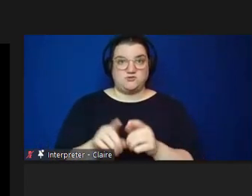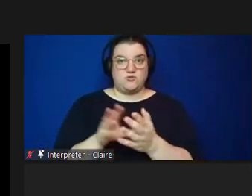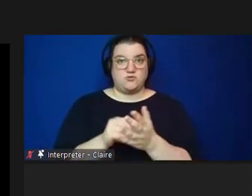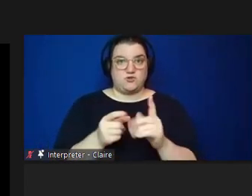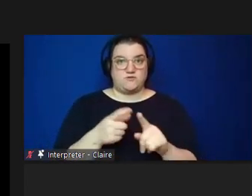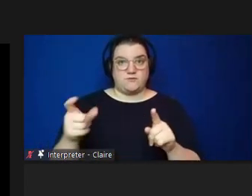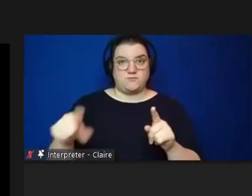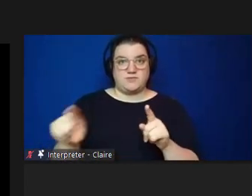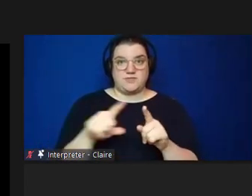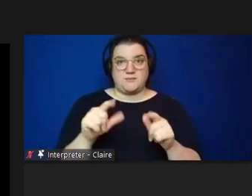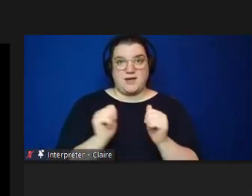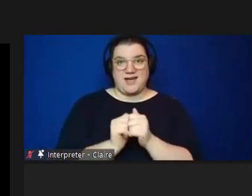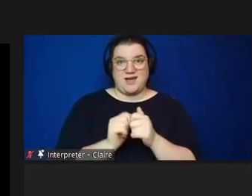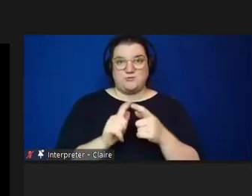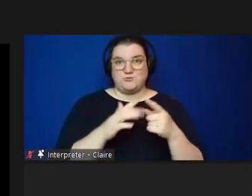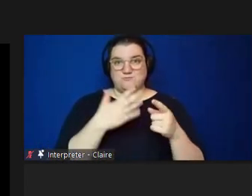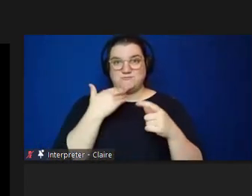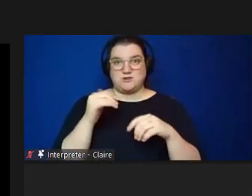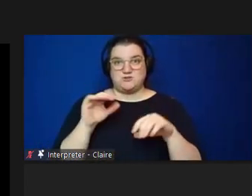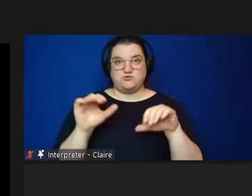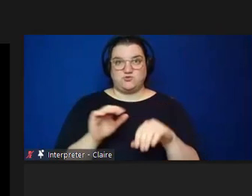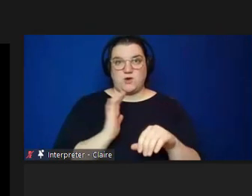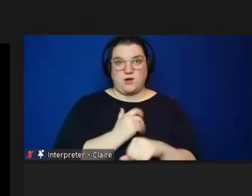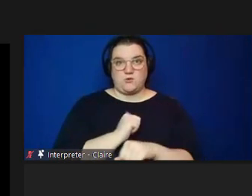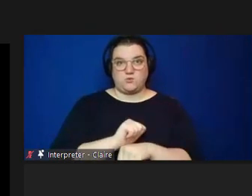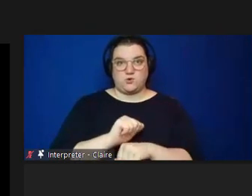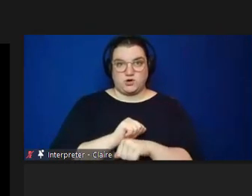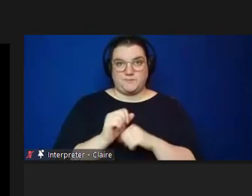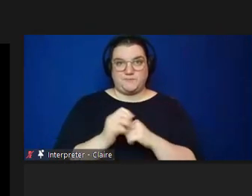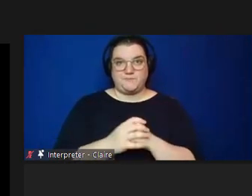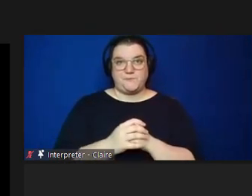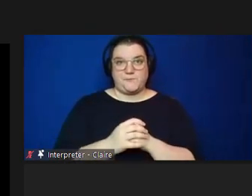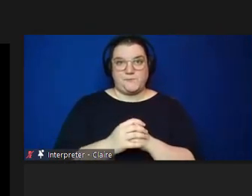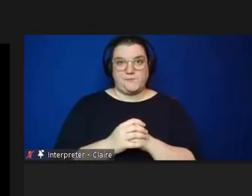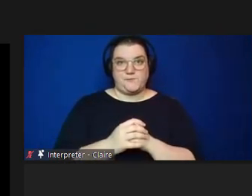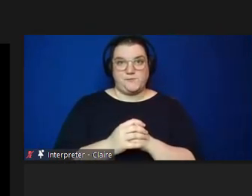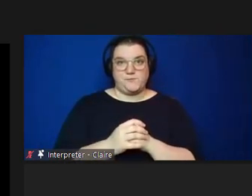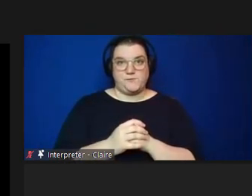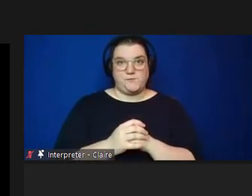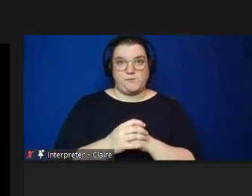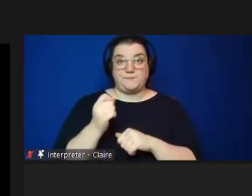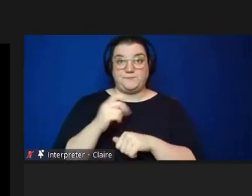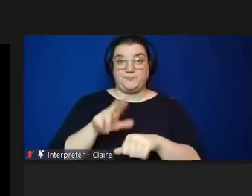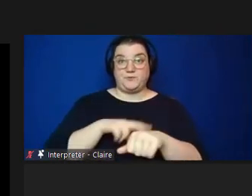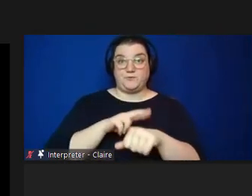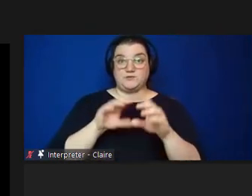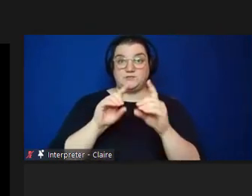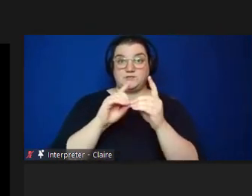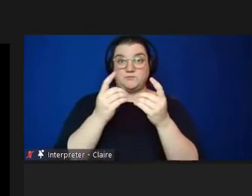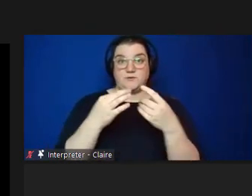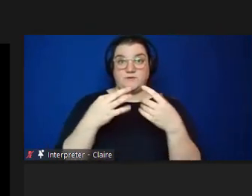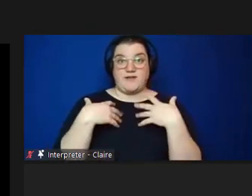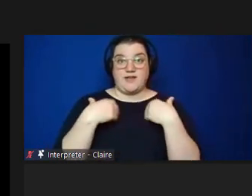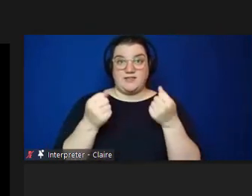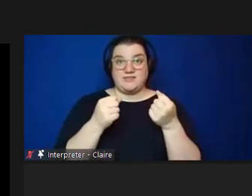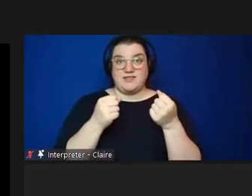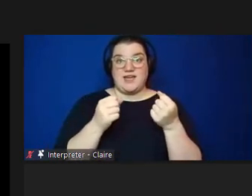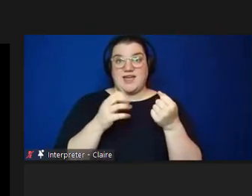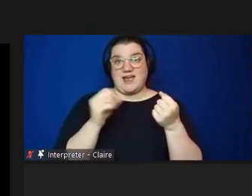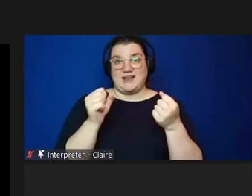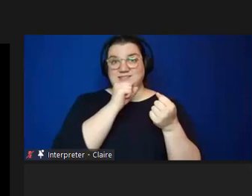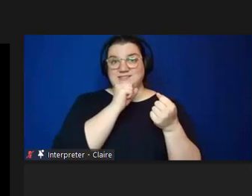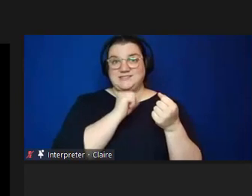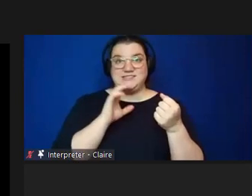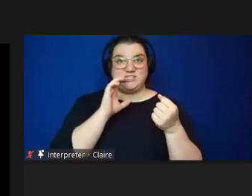them how to better do our work. And of course, the Department of Health and Senior Services,